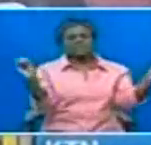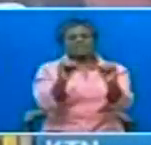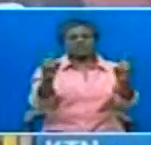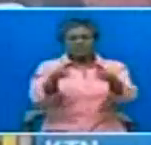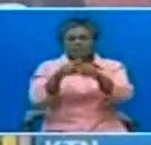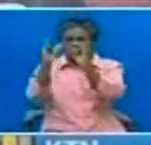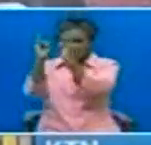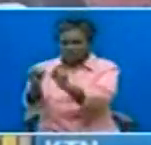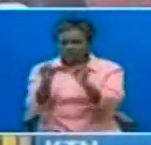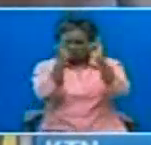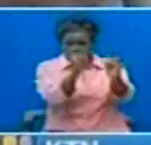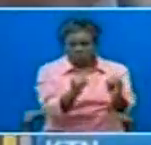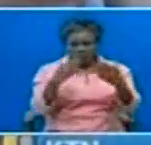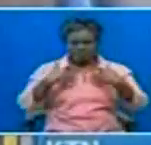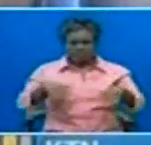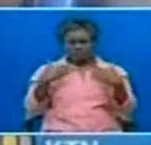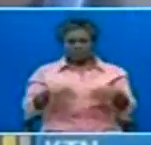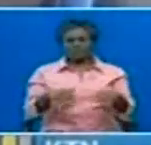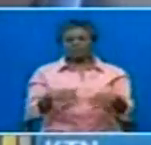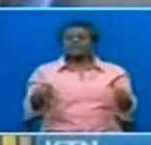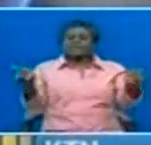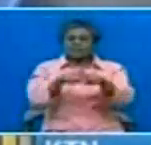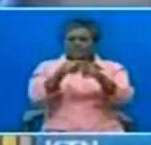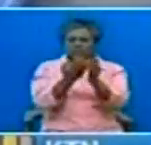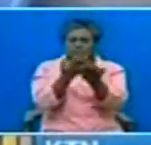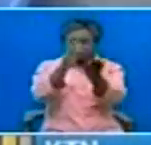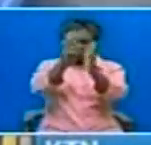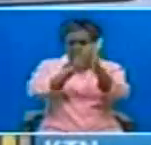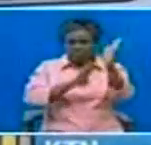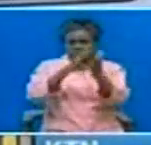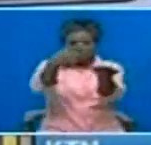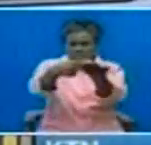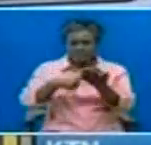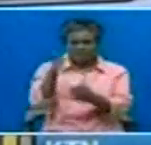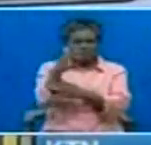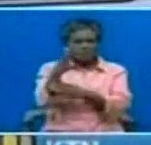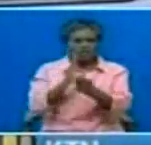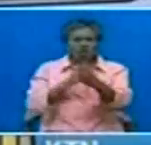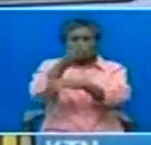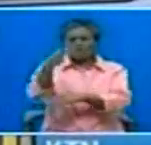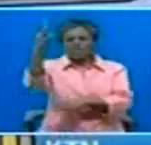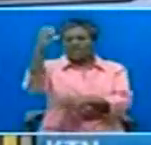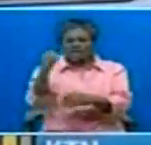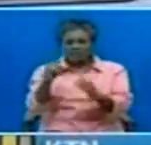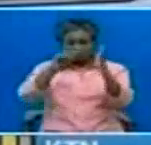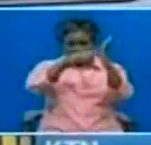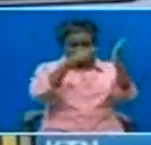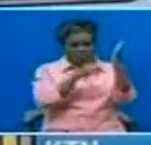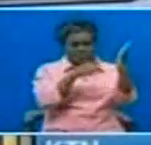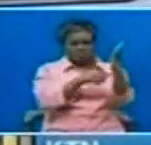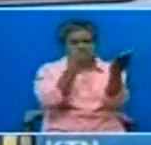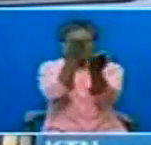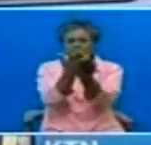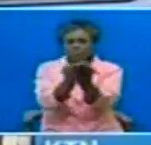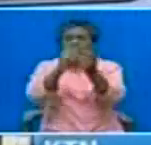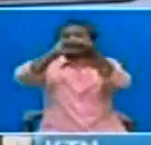individual journalists at that time. The bill will be debated Thursday. Over 30 pieces of legislation have been proposed